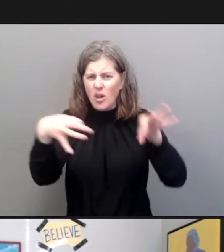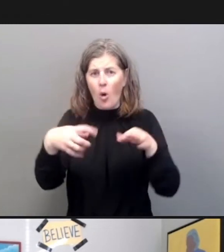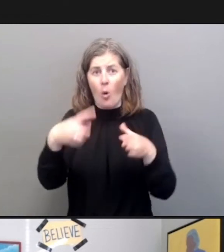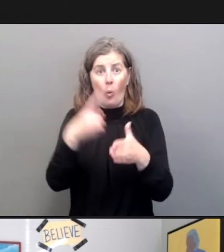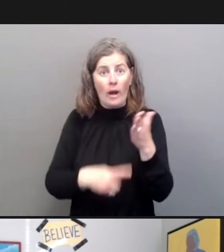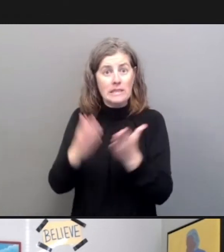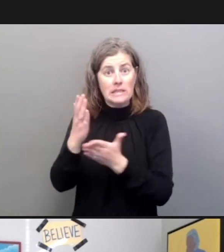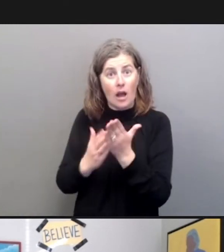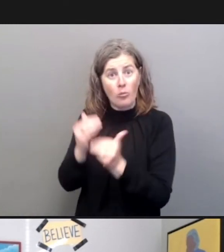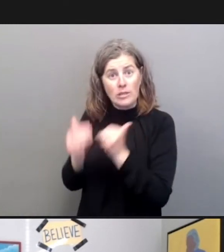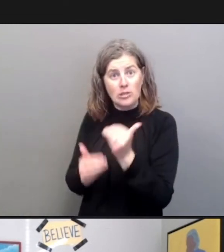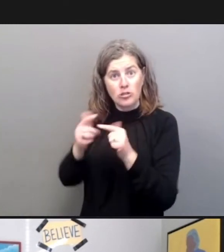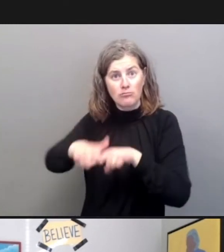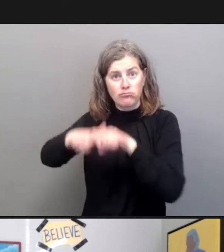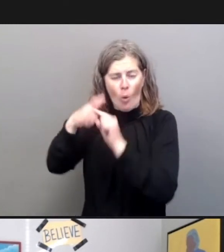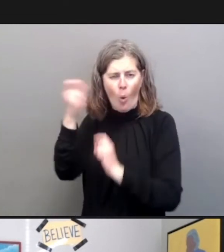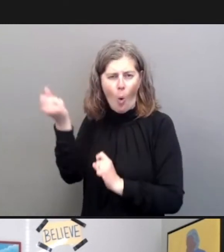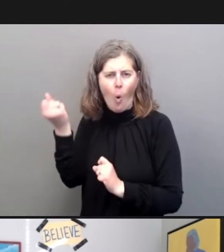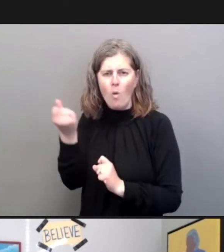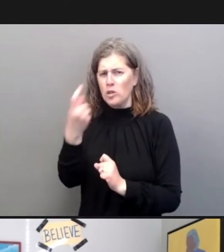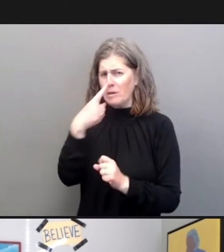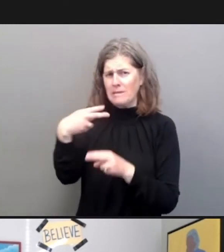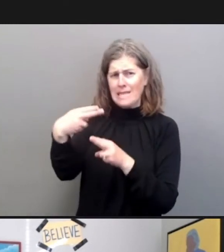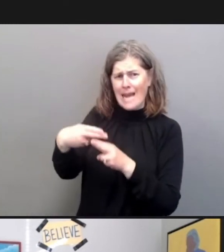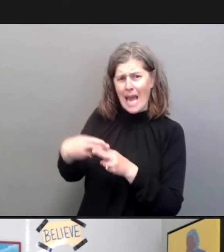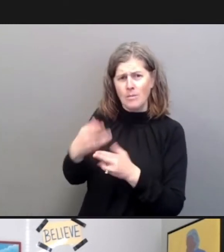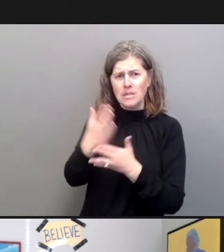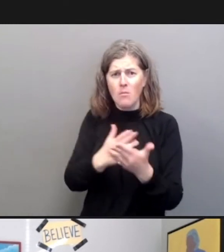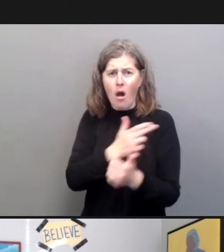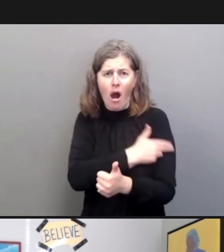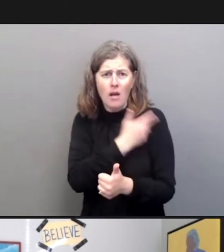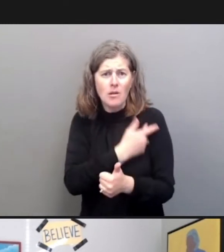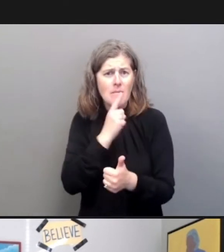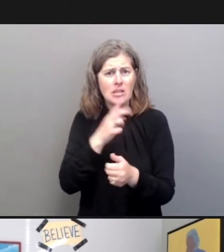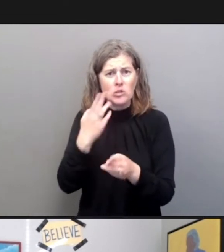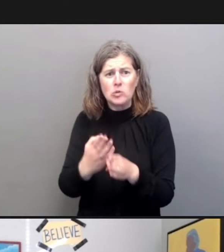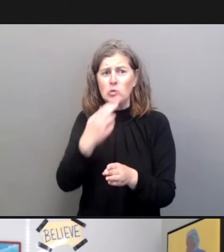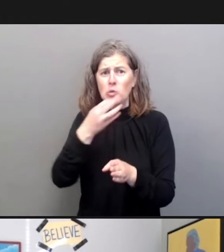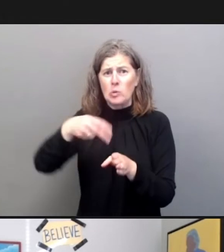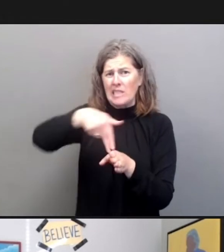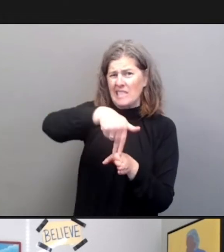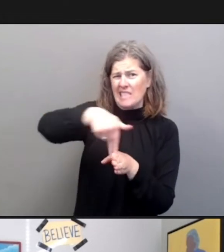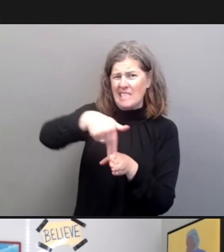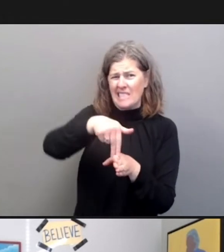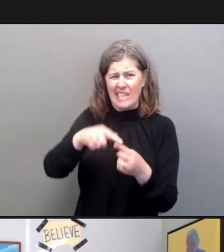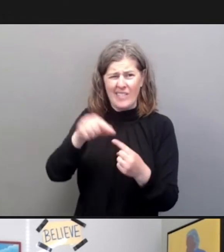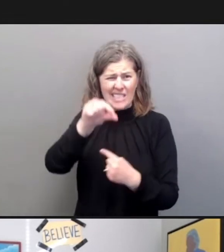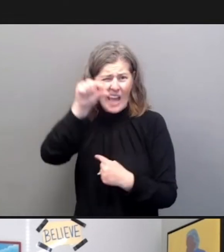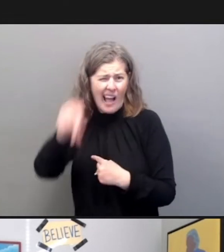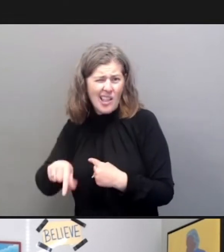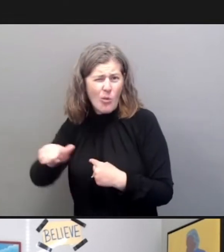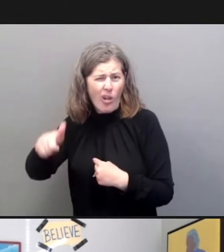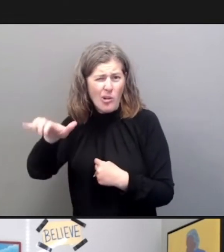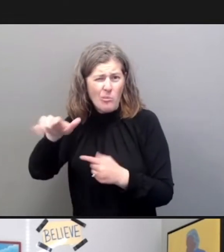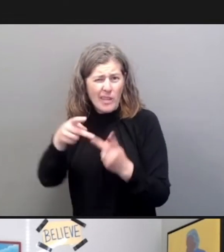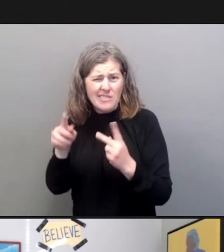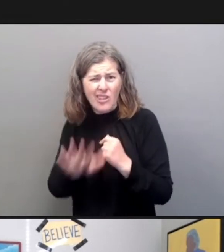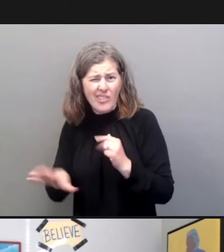sidelined. I don't know if you can name some of the hospitals you mentioned that might be on the brink, whether that's Gallup or other places in the state.